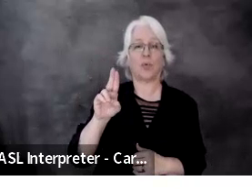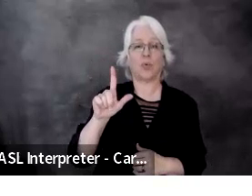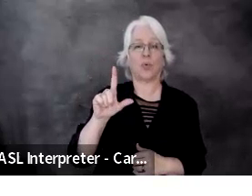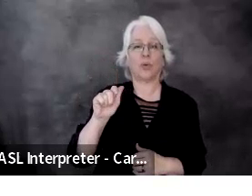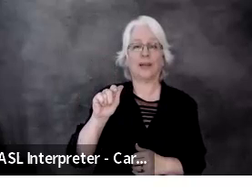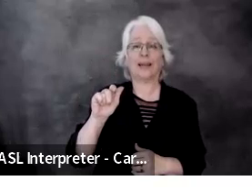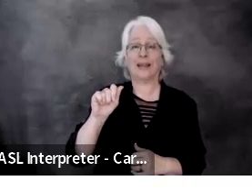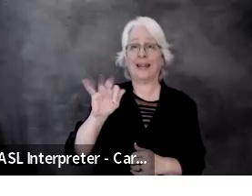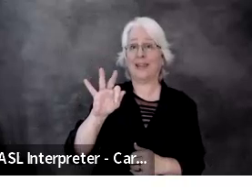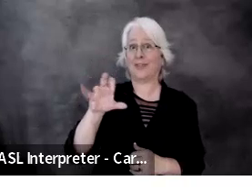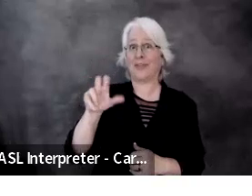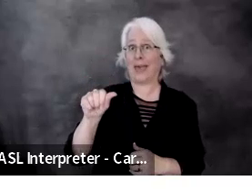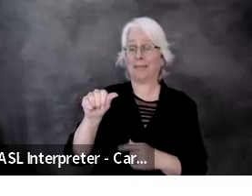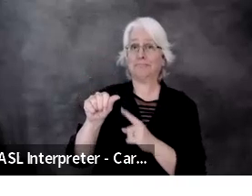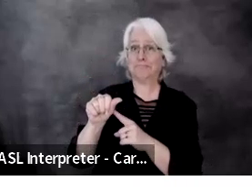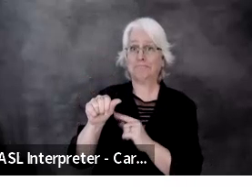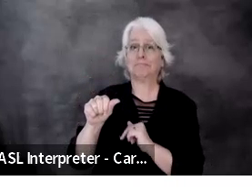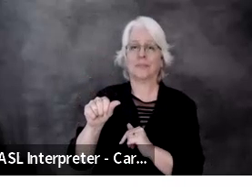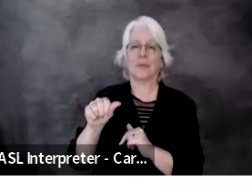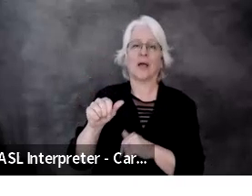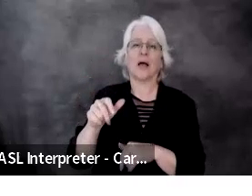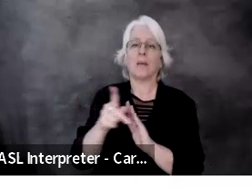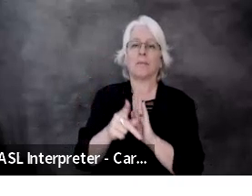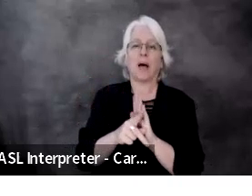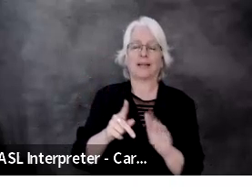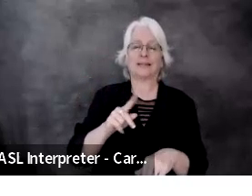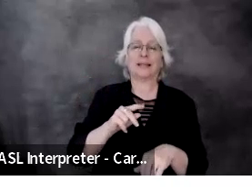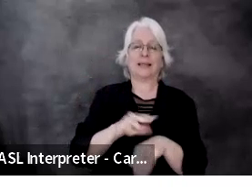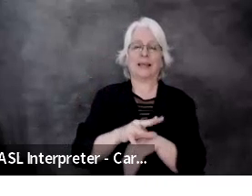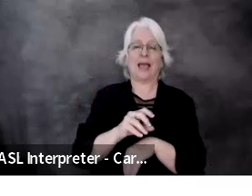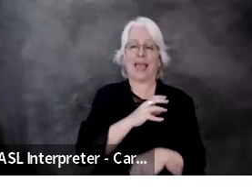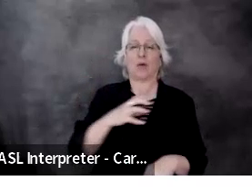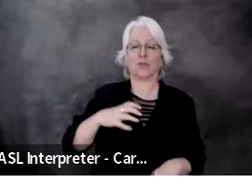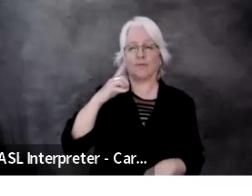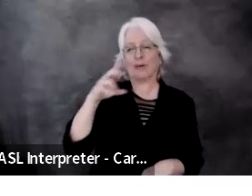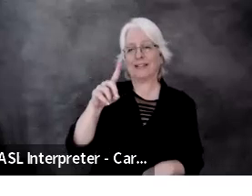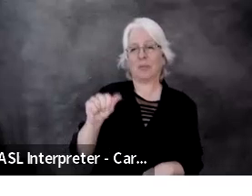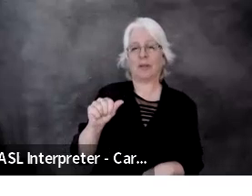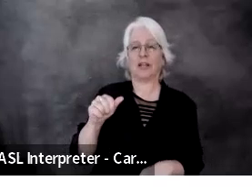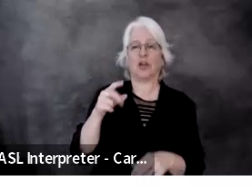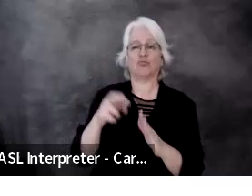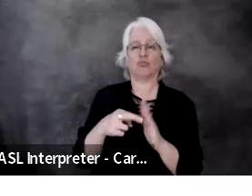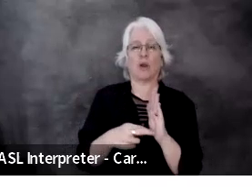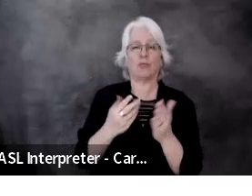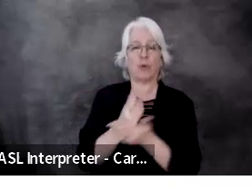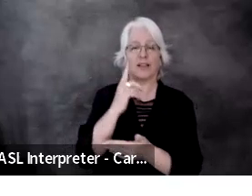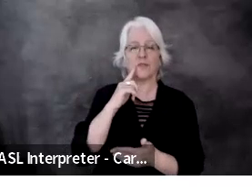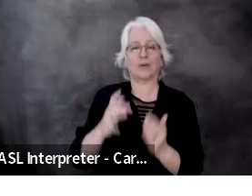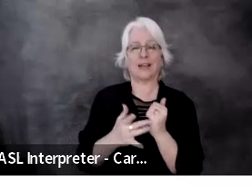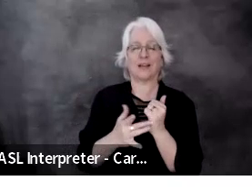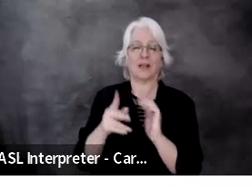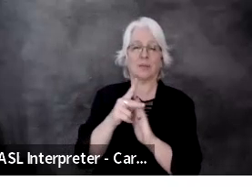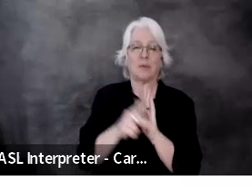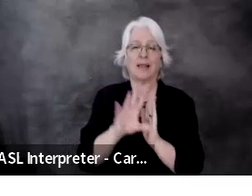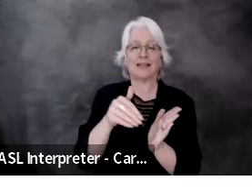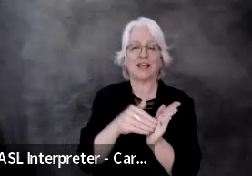Abulife, the Policy Council for the Disability Rights and Technology Policy Center for